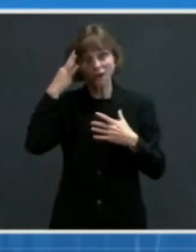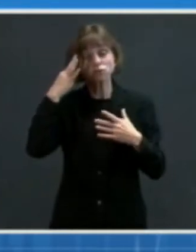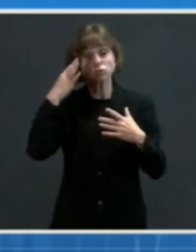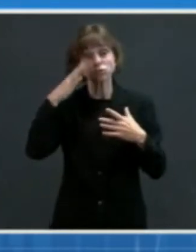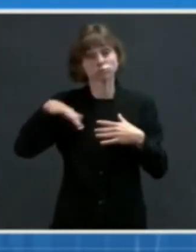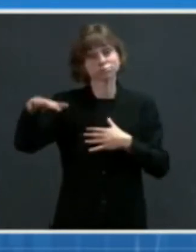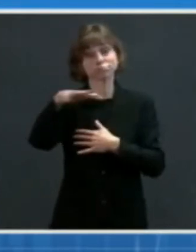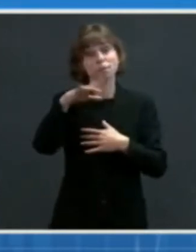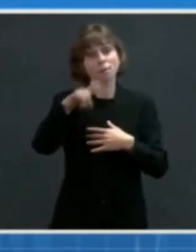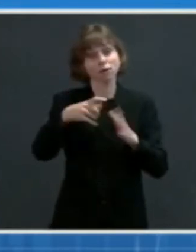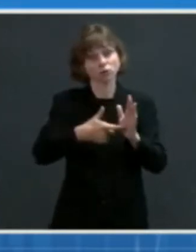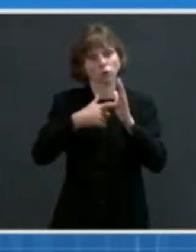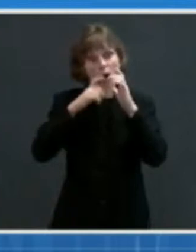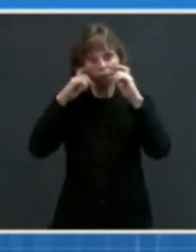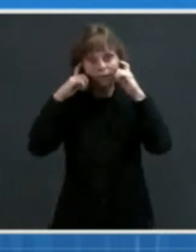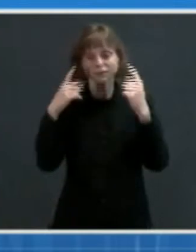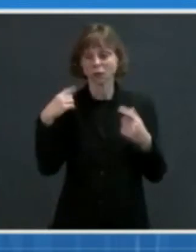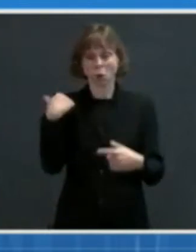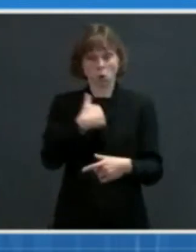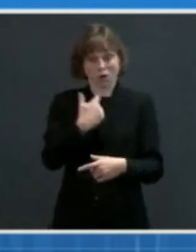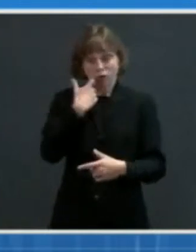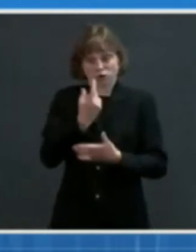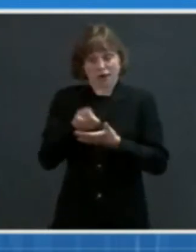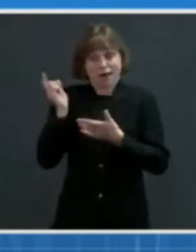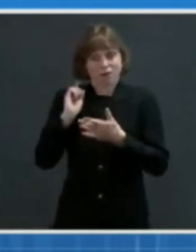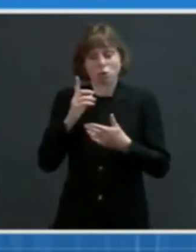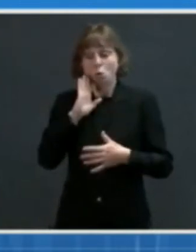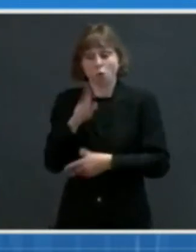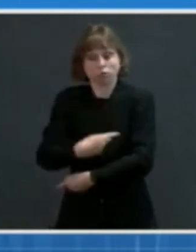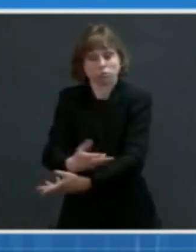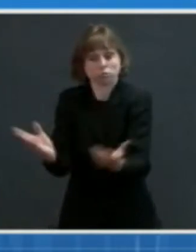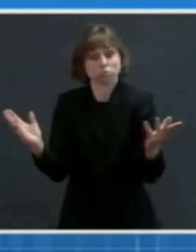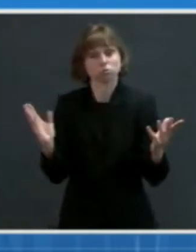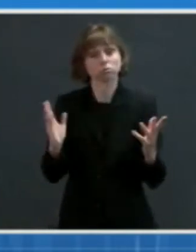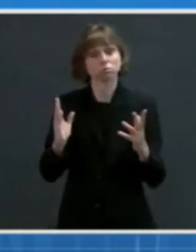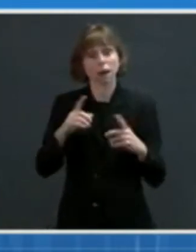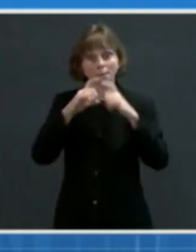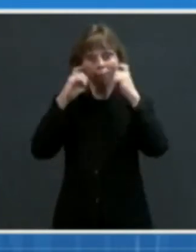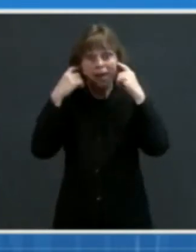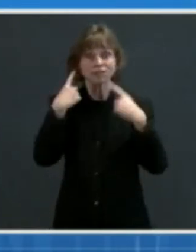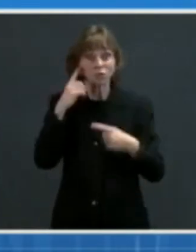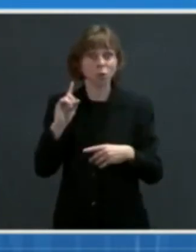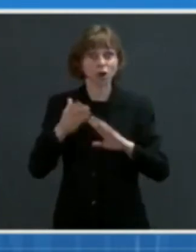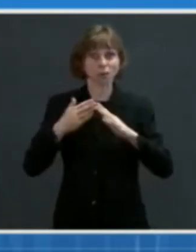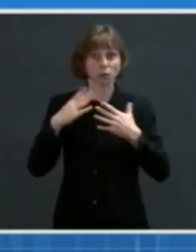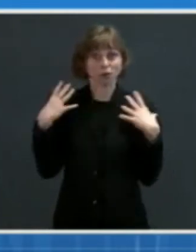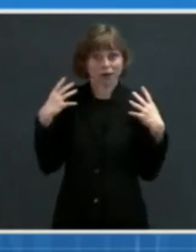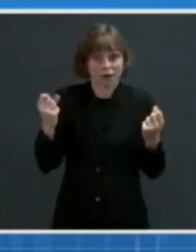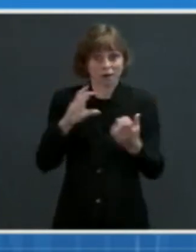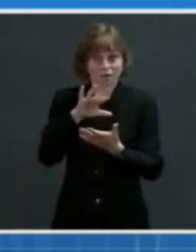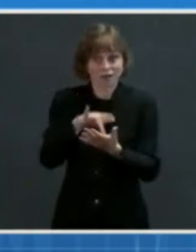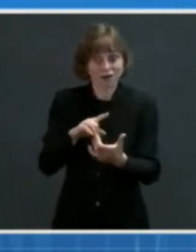distributing masks to community health centers and food banks. We think it's critically important